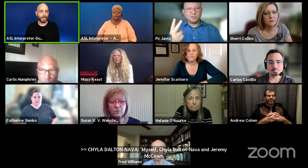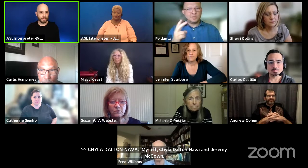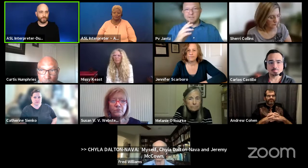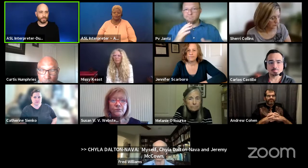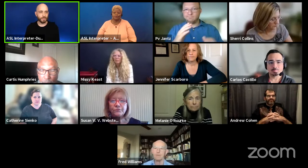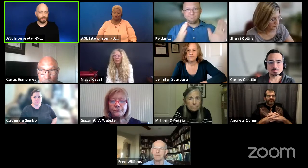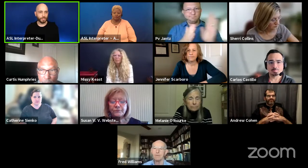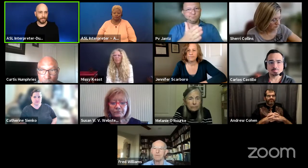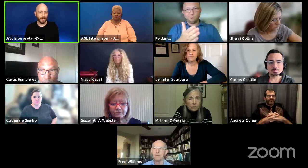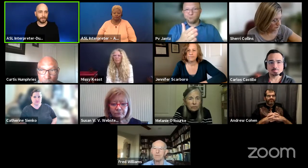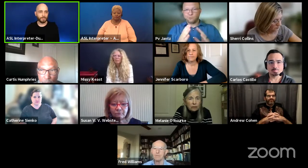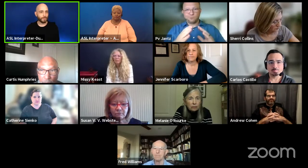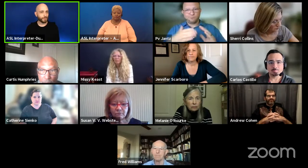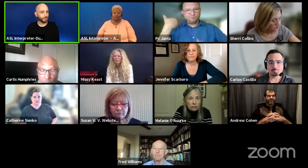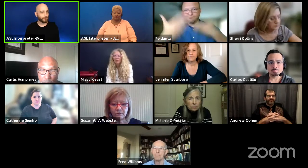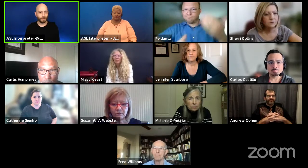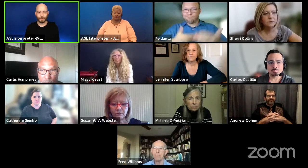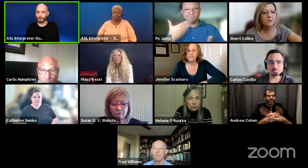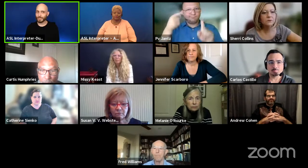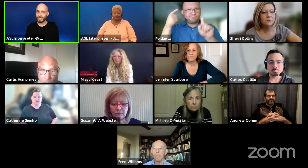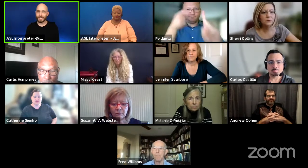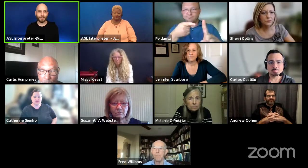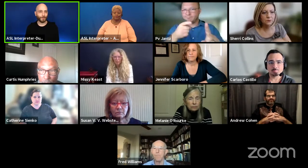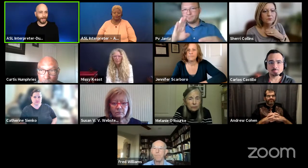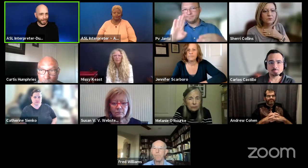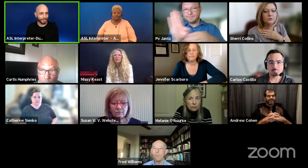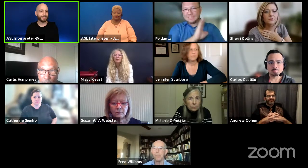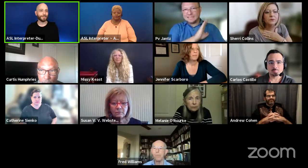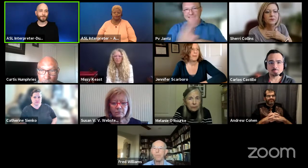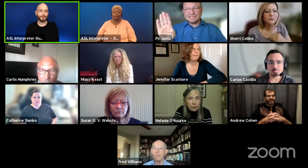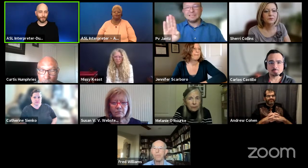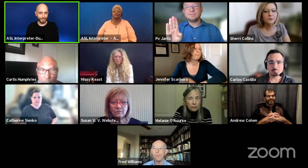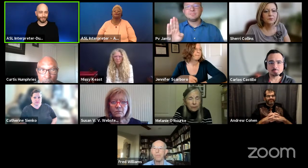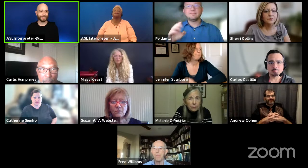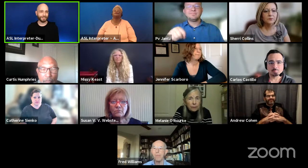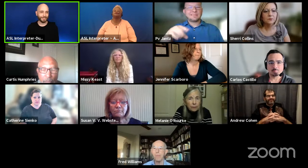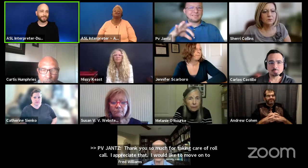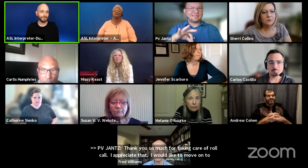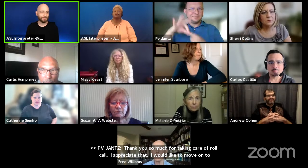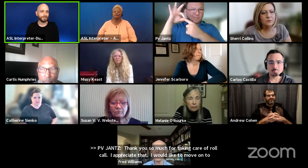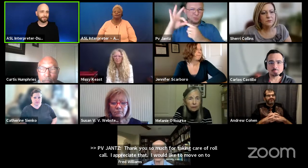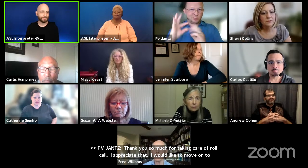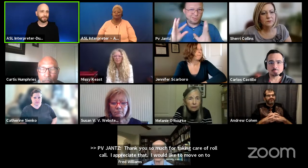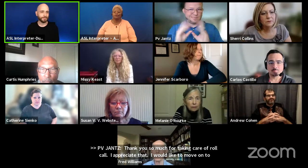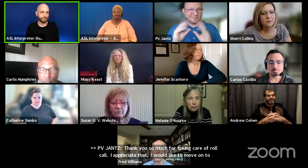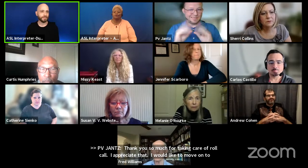I would like to move on to agenda item number 2. We're just going to get right into business.